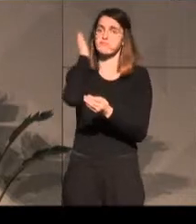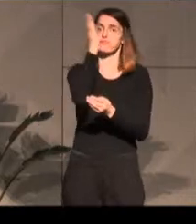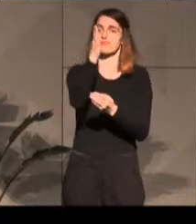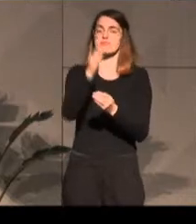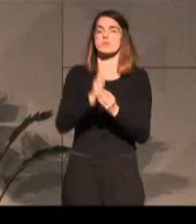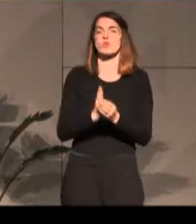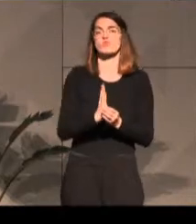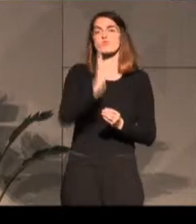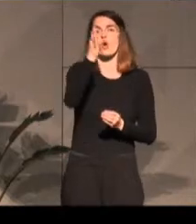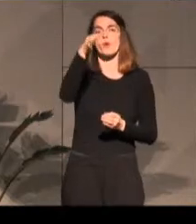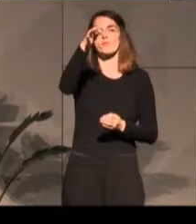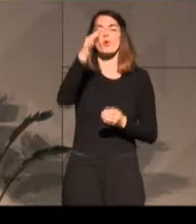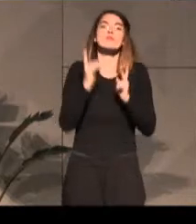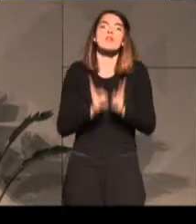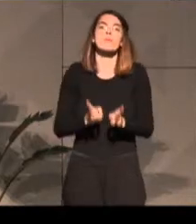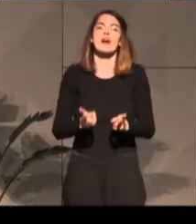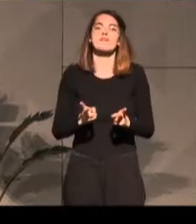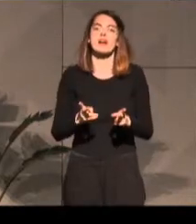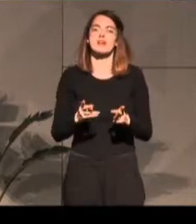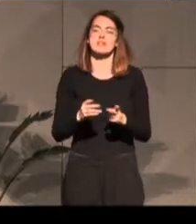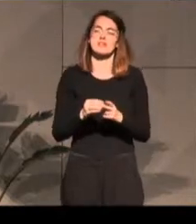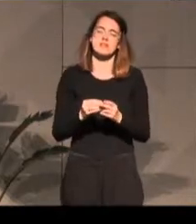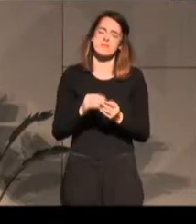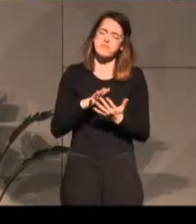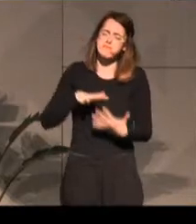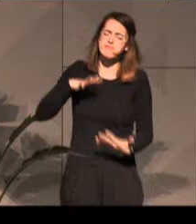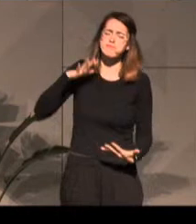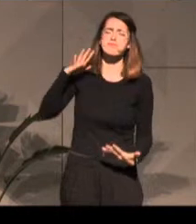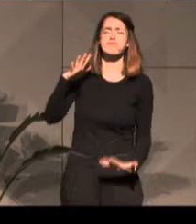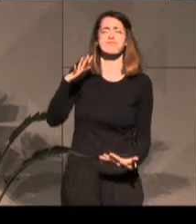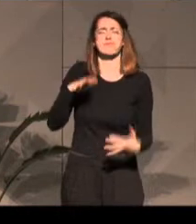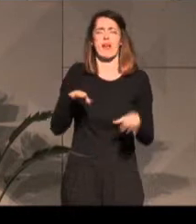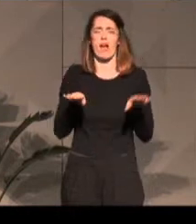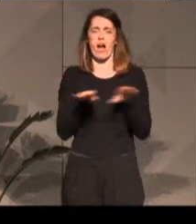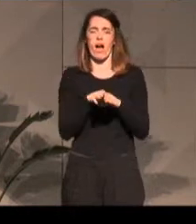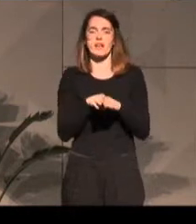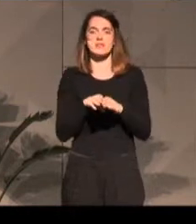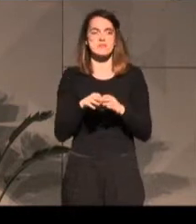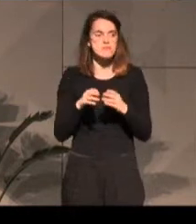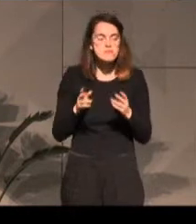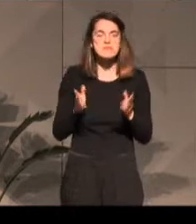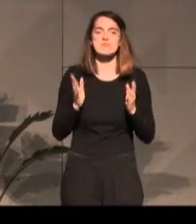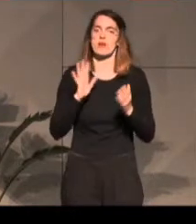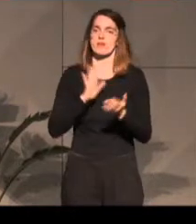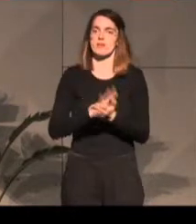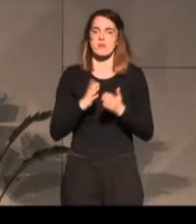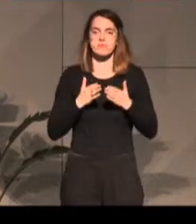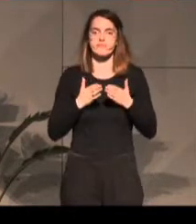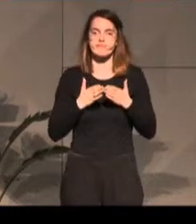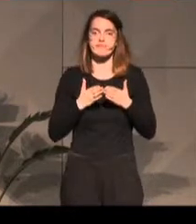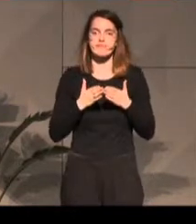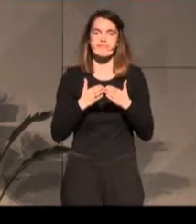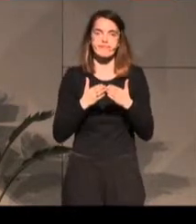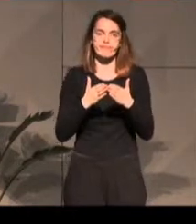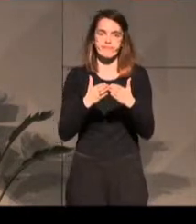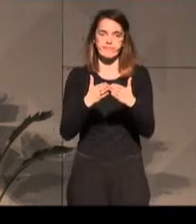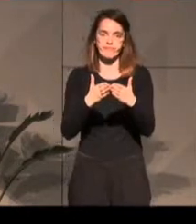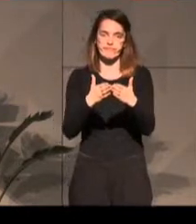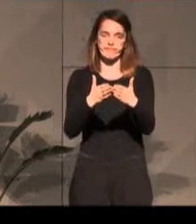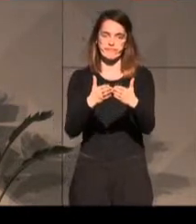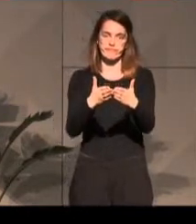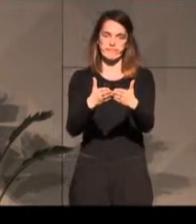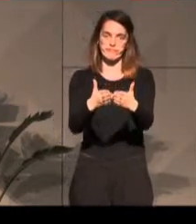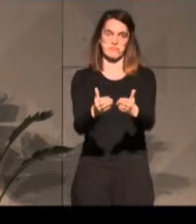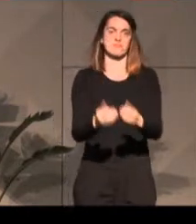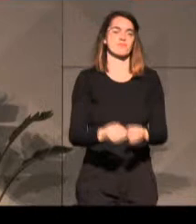time, in just 6 days. Usually there's multi-year ice there. And we exceeded we passed the North